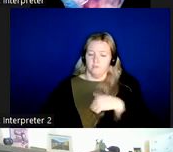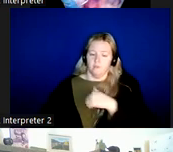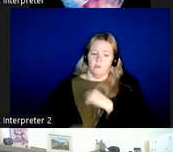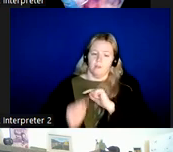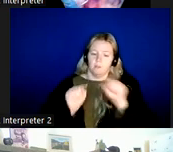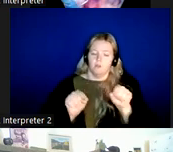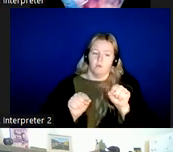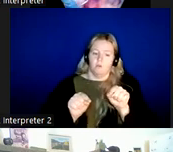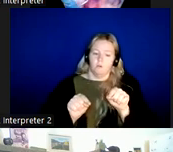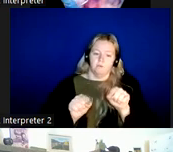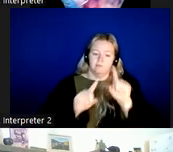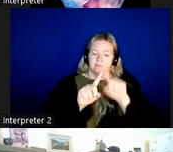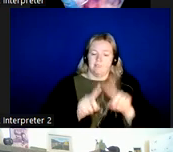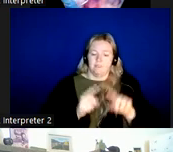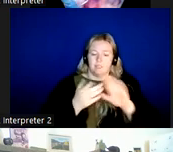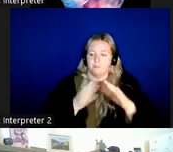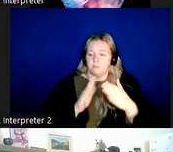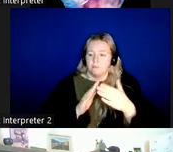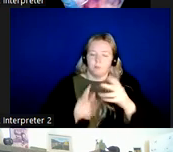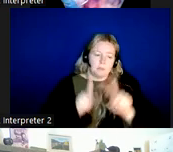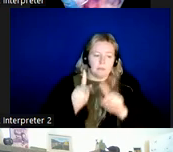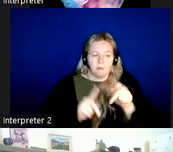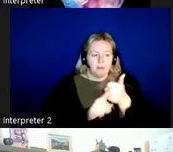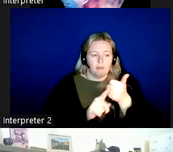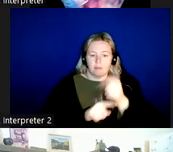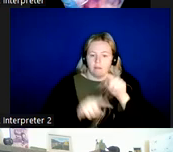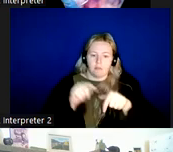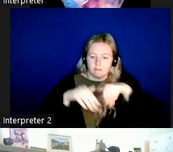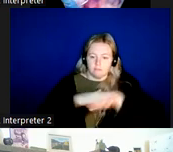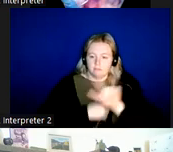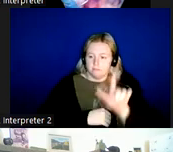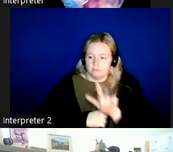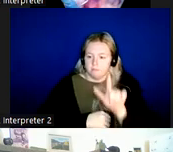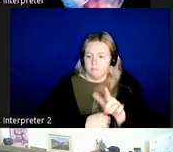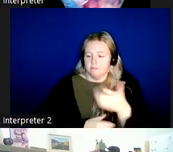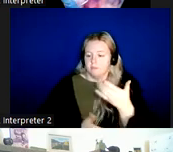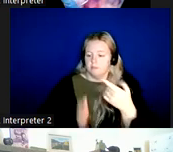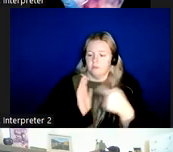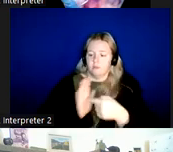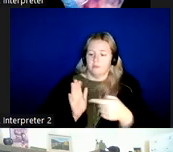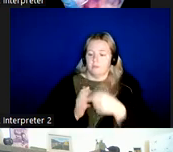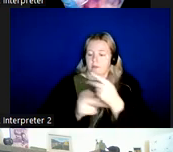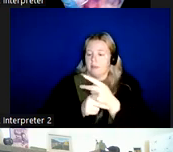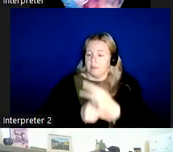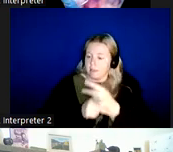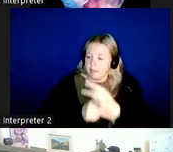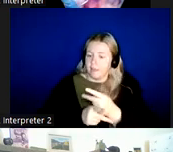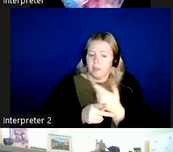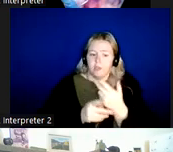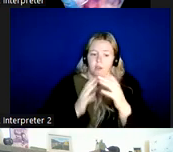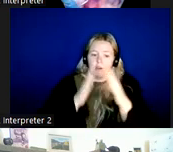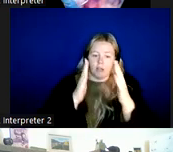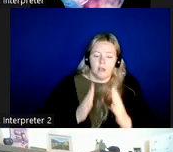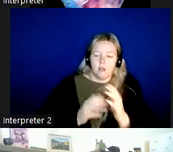community members who aren't able to visit the library. So sometimes, like maybe, you know, in care facilities, seniors housing, or